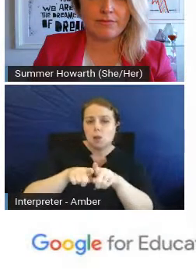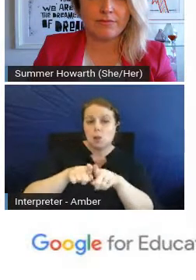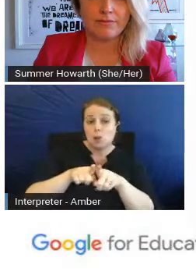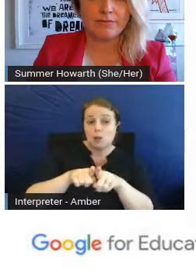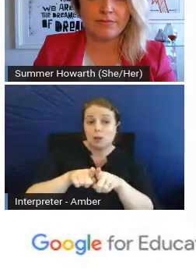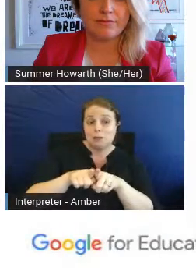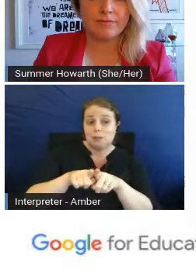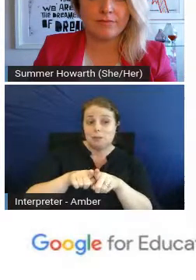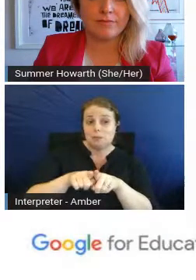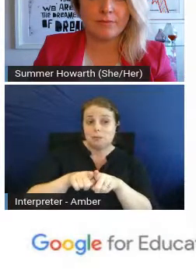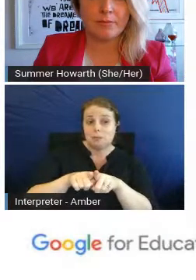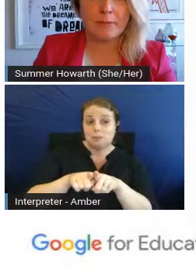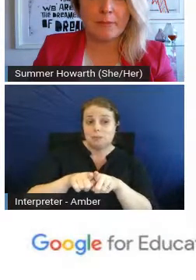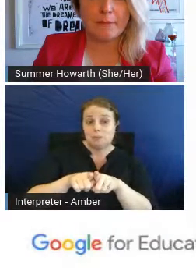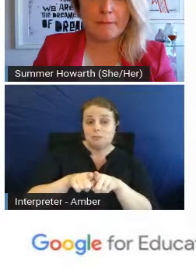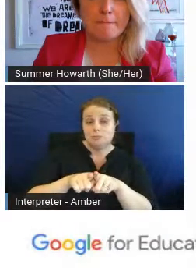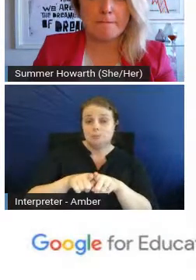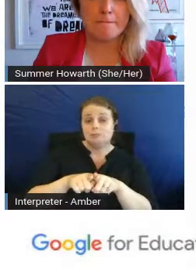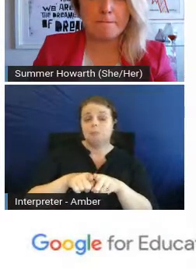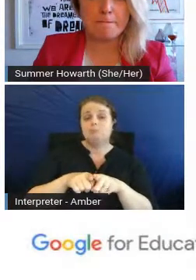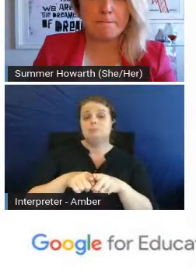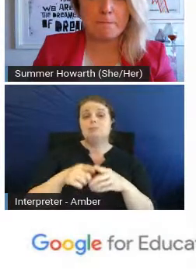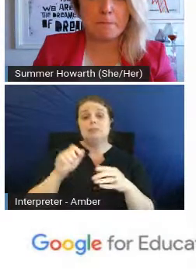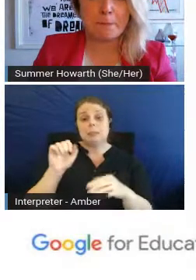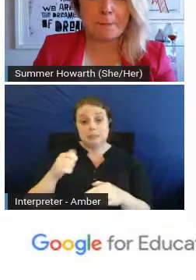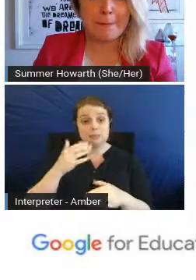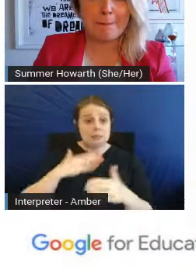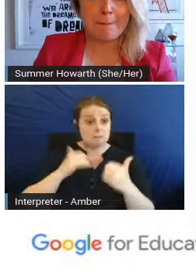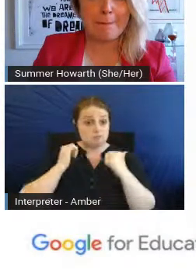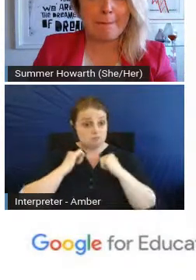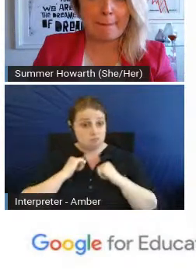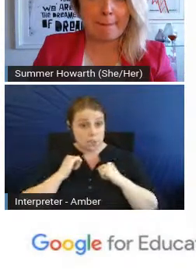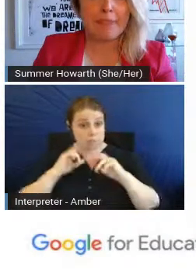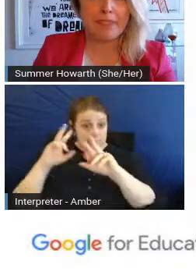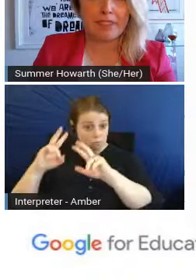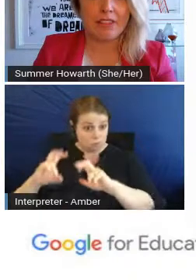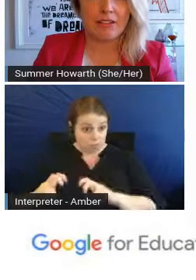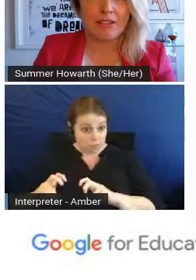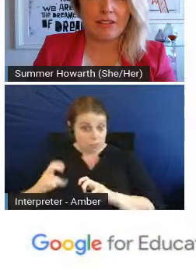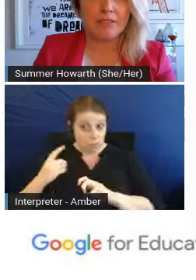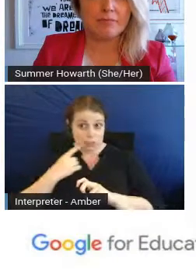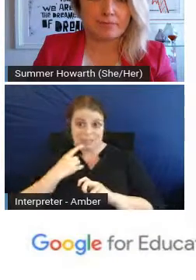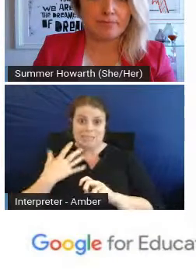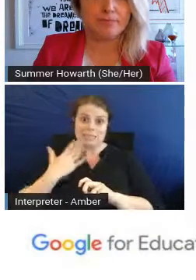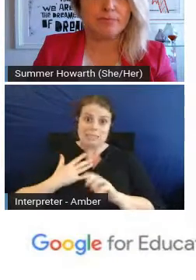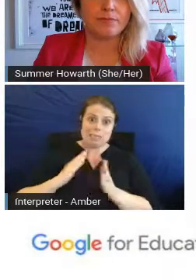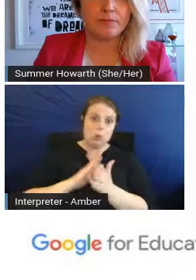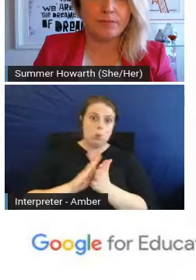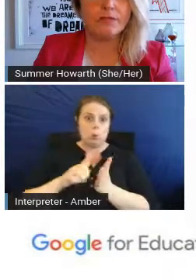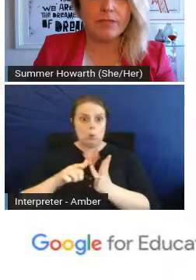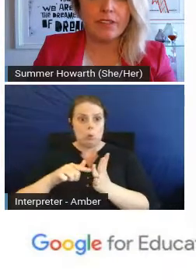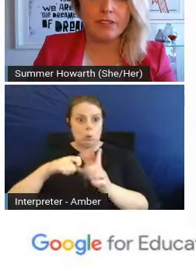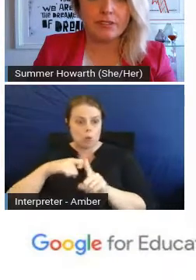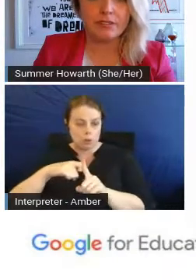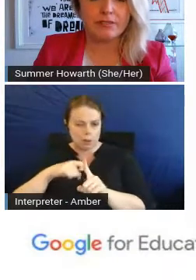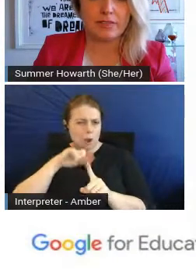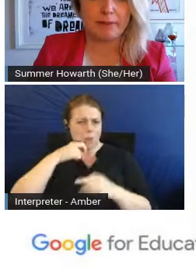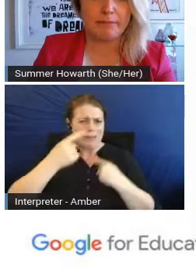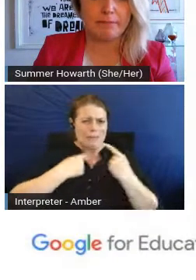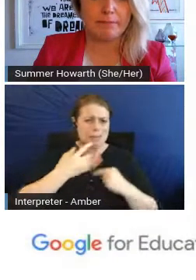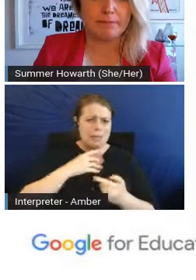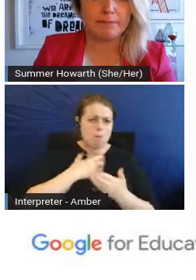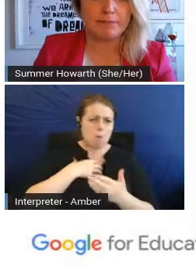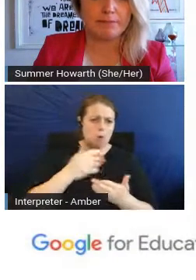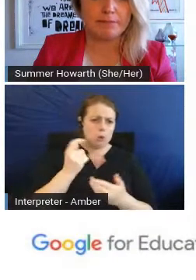on, as we said, lots of practice and also research, that we need a hook. And I'm going to go through these in more detail in a moment. A